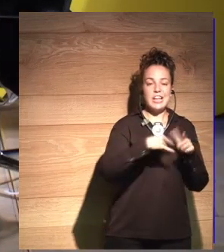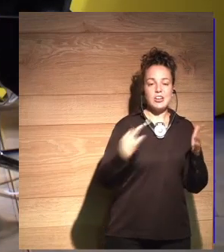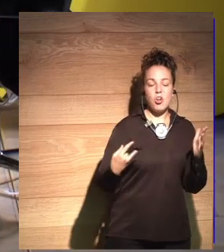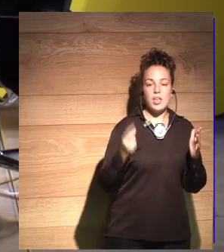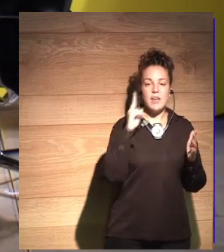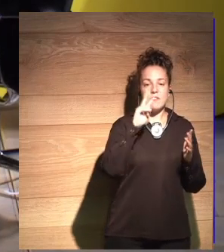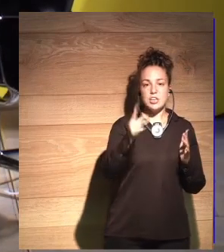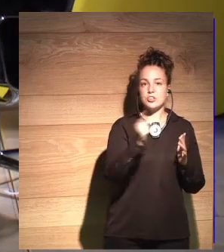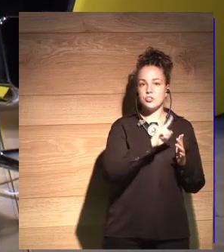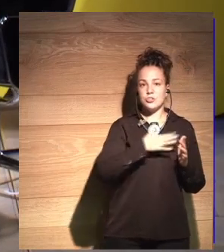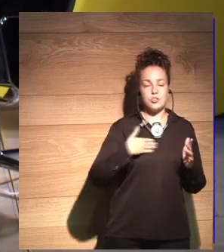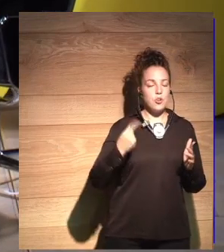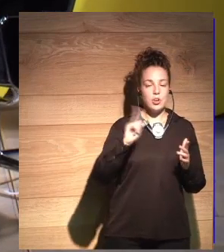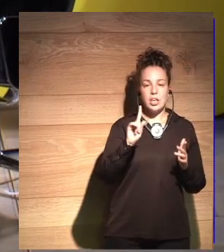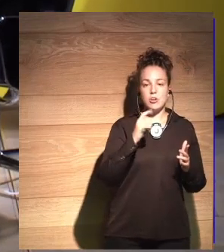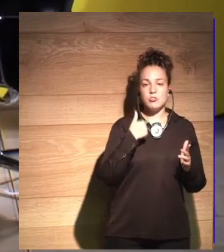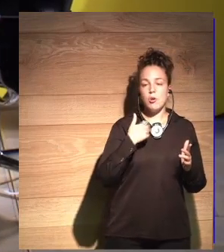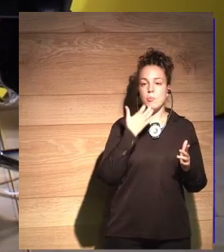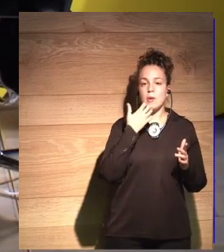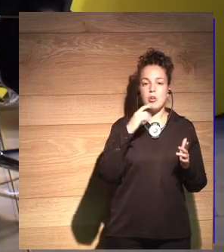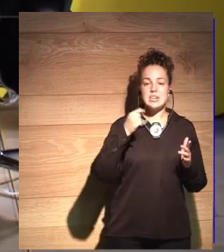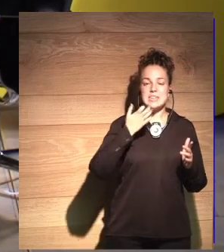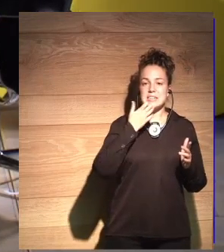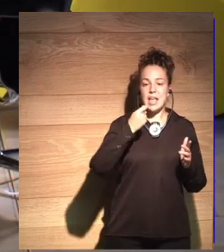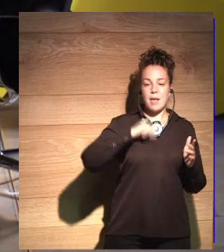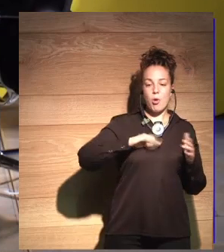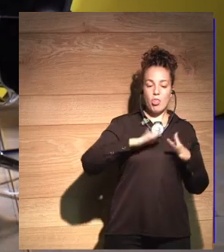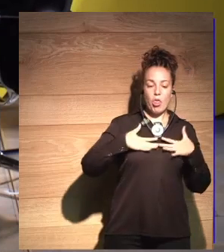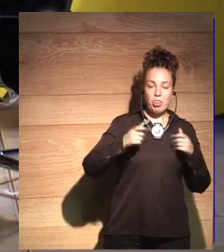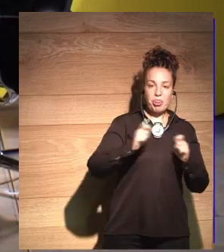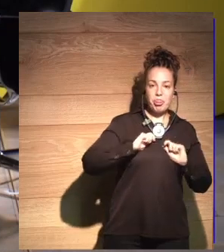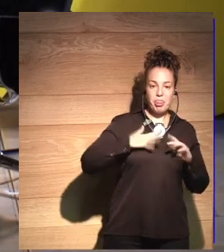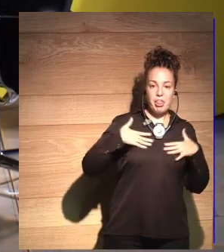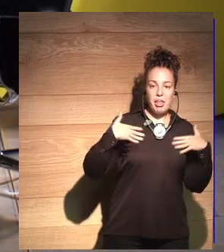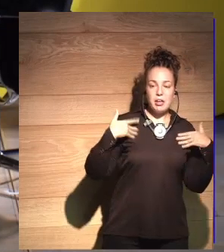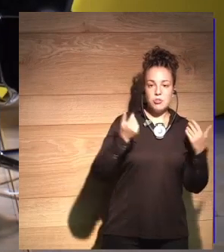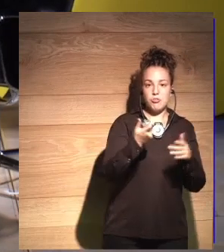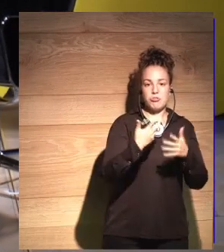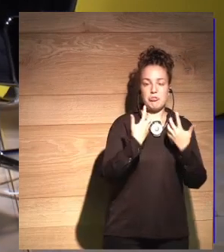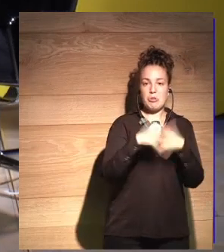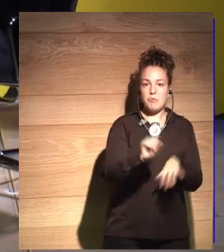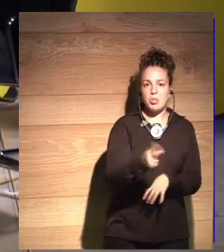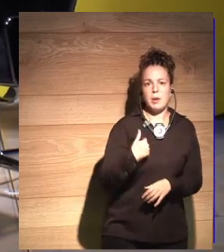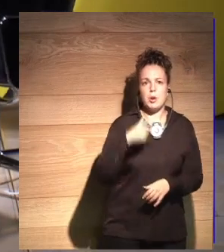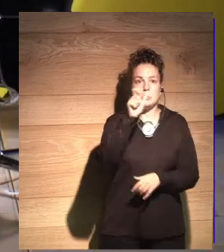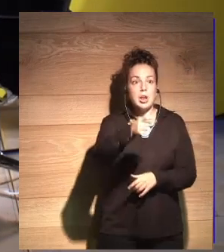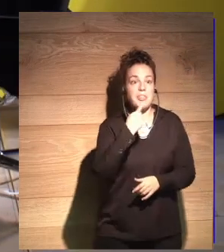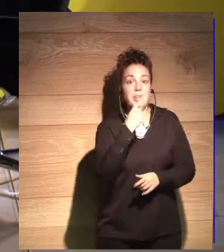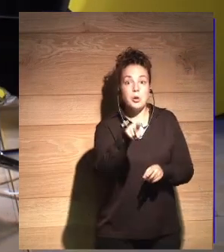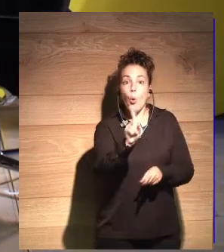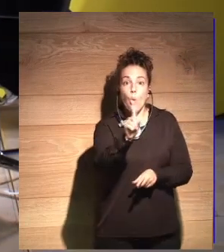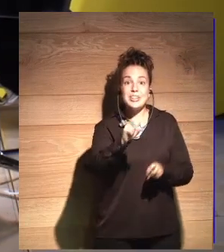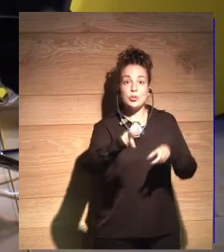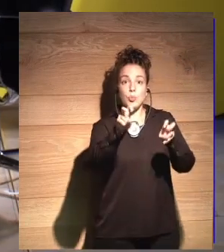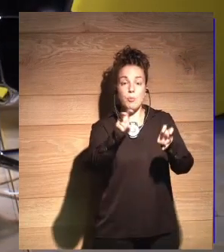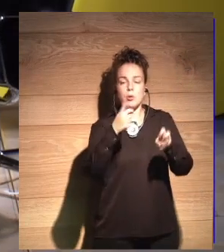it doesn't create an emotion for me personally, I'm like, nah, again, that didn't work. Like, people come in, but there's this new thing, and I'm just like, okay, well, let's see it. And I look at it, I'm